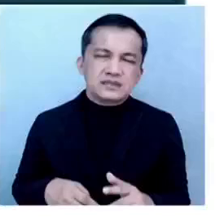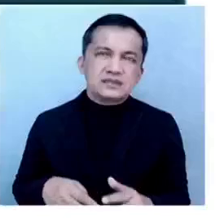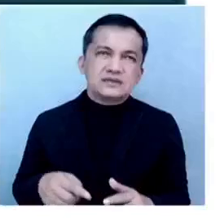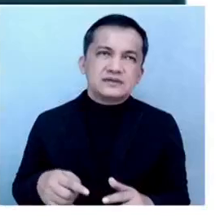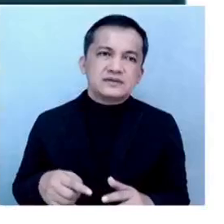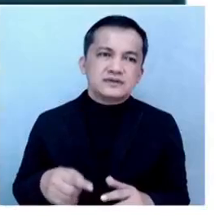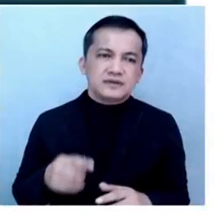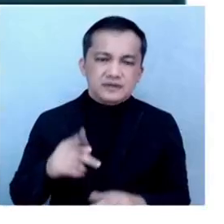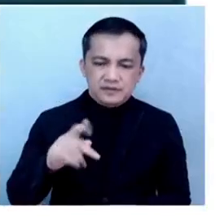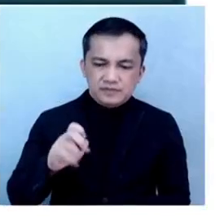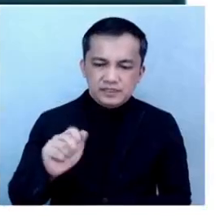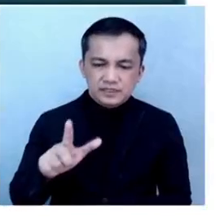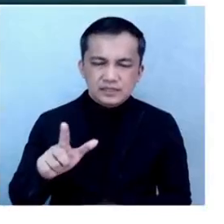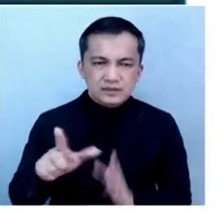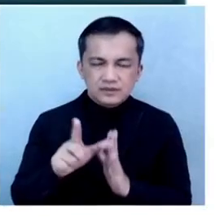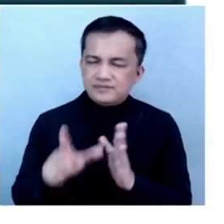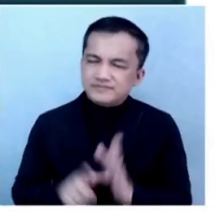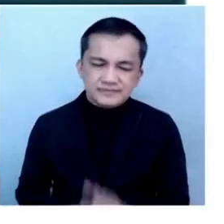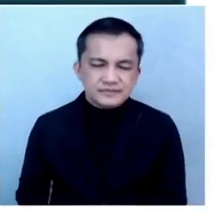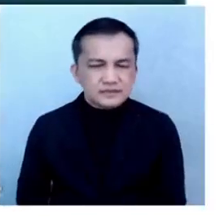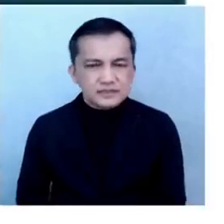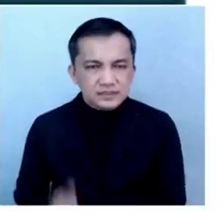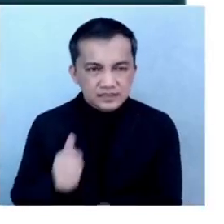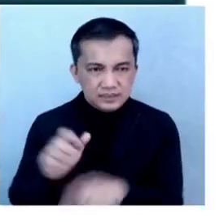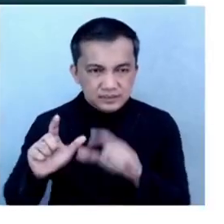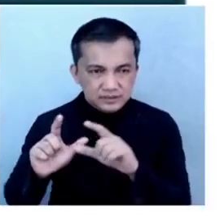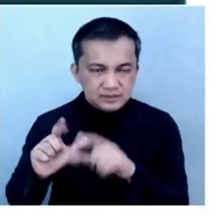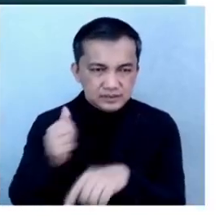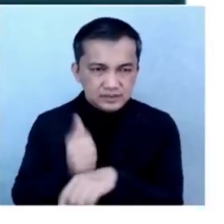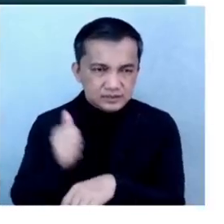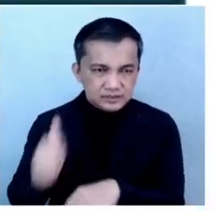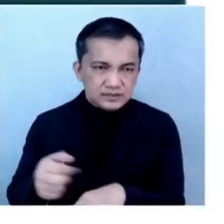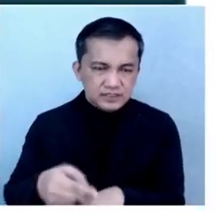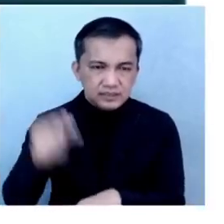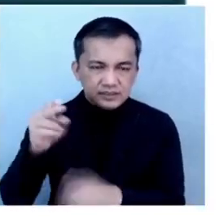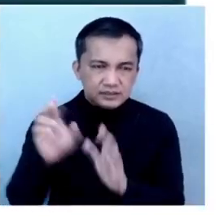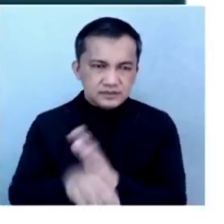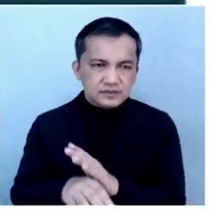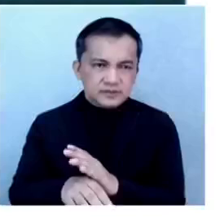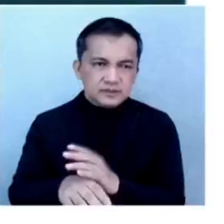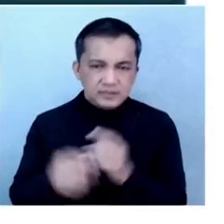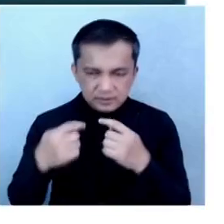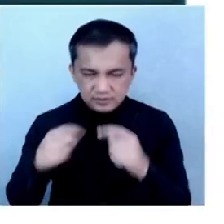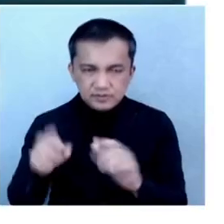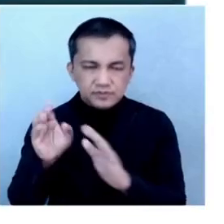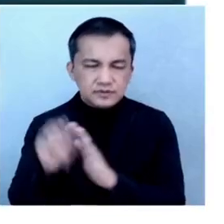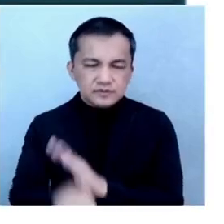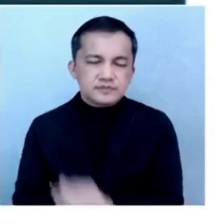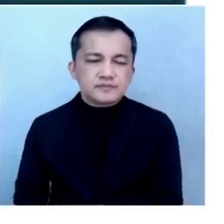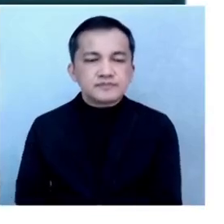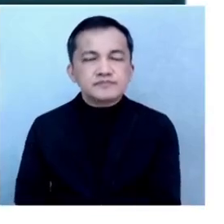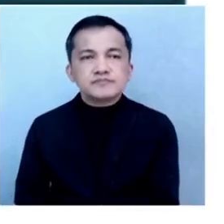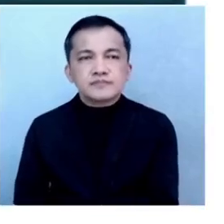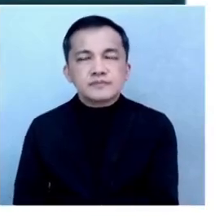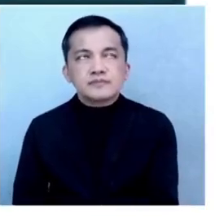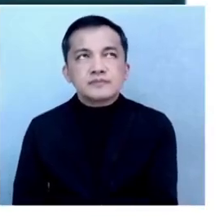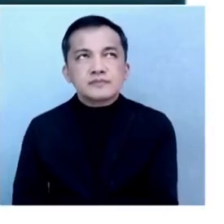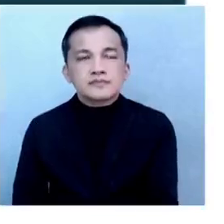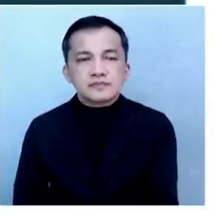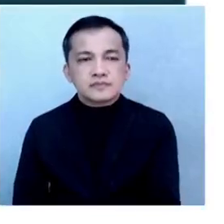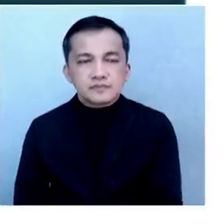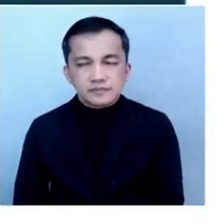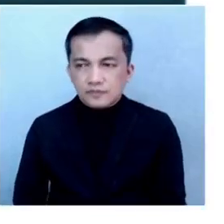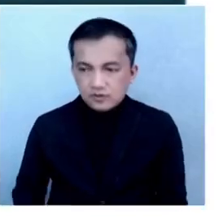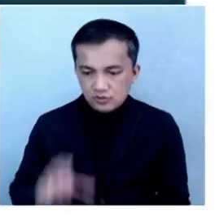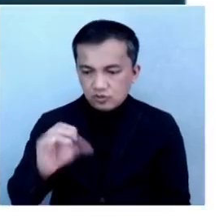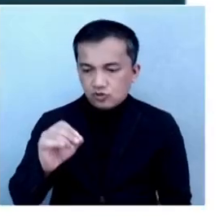penal laws natin. He is charged with a high crime of murder and attempted murder as a co-conspirator